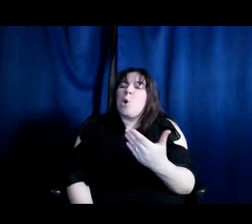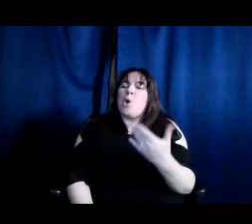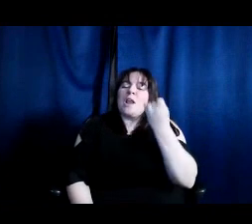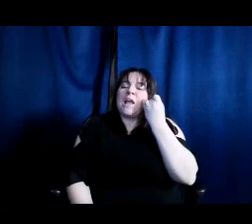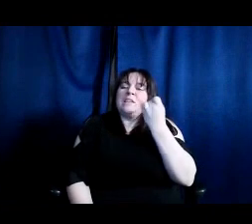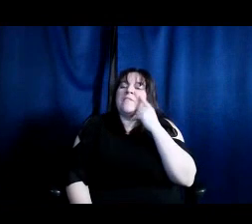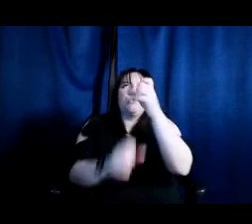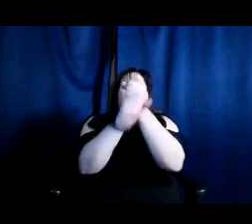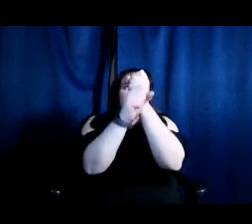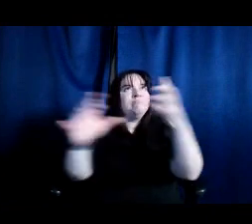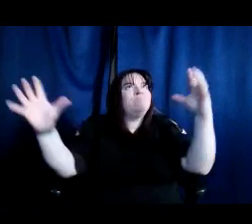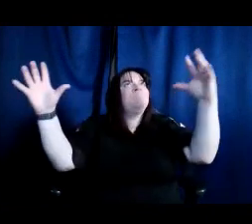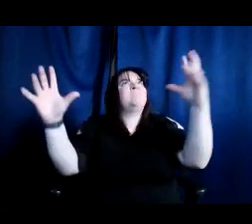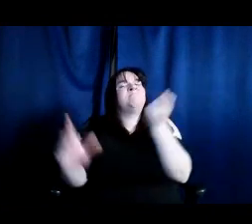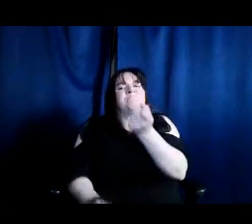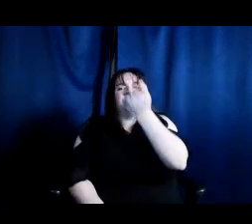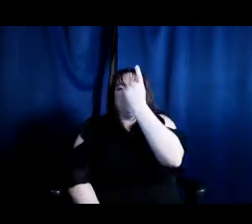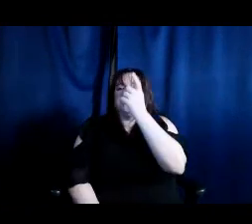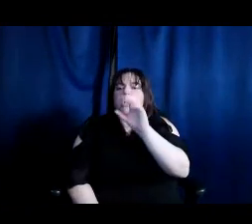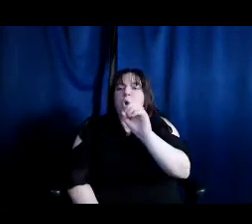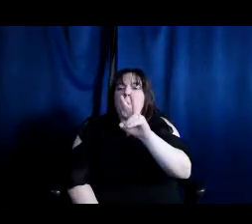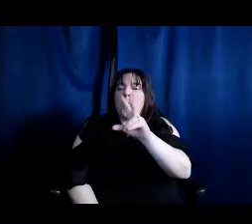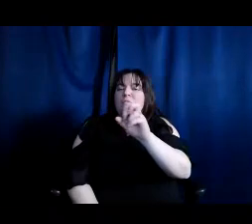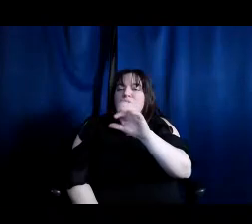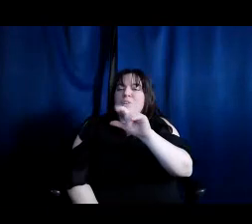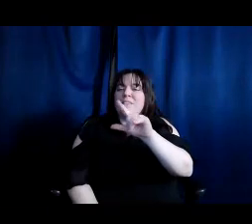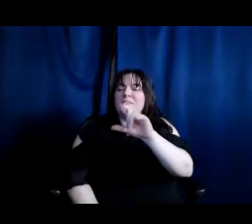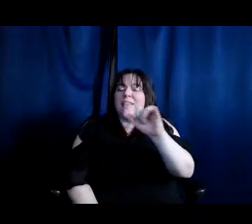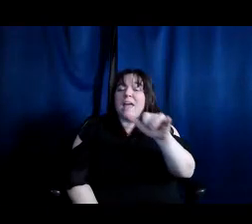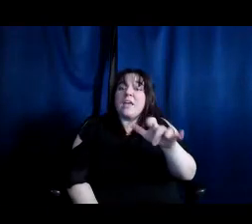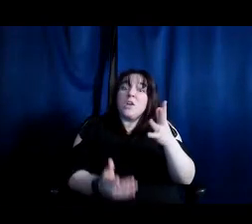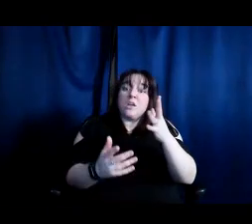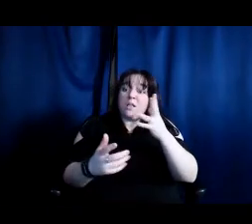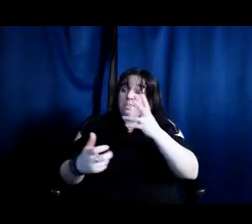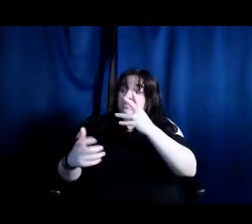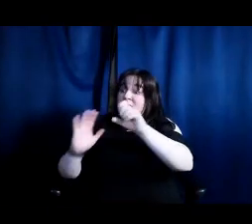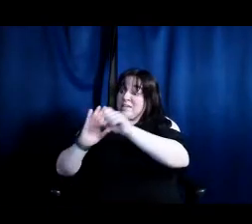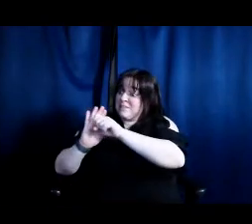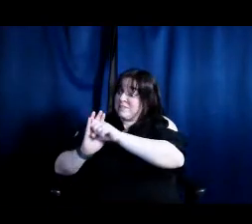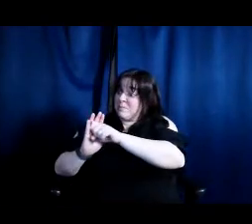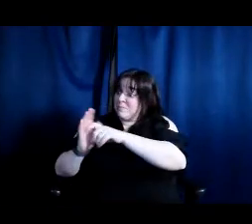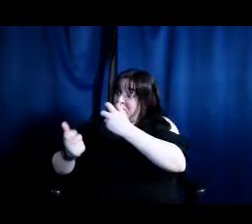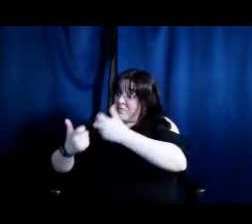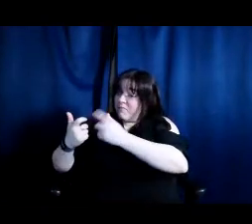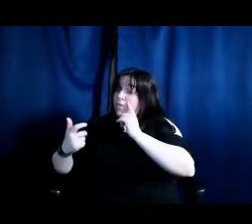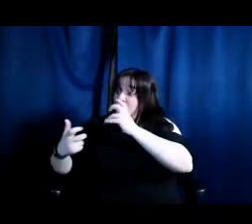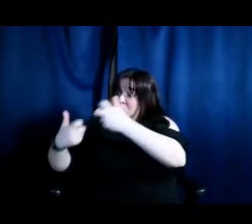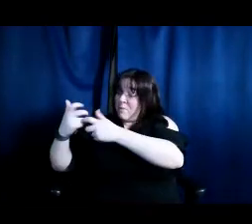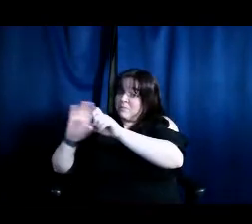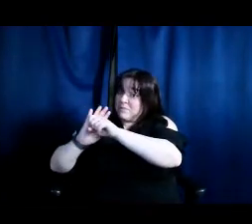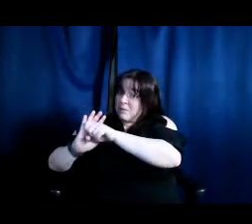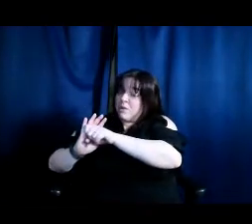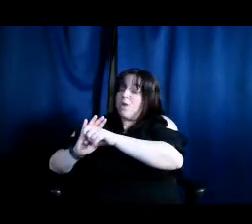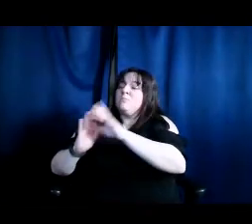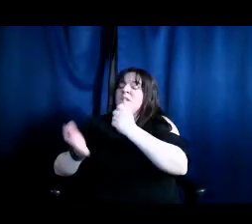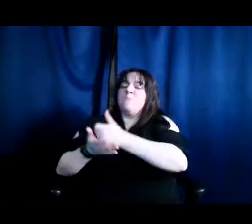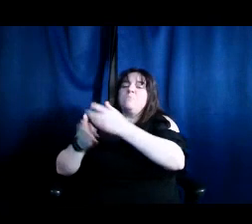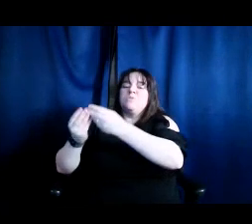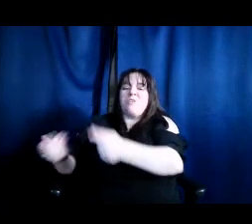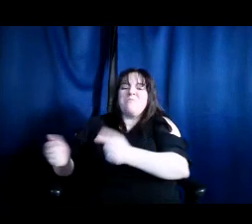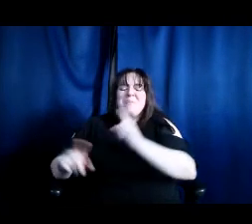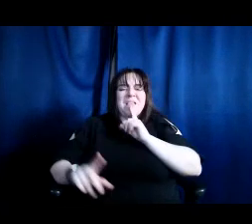understand an overlay solves the symptoms of the problem, but not the problem itself. Instead,